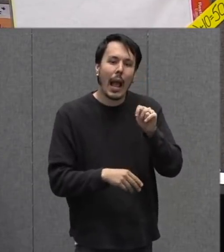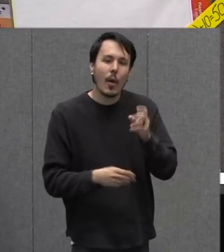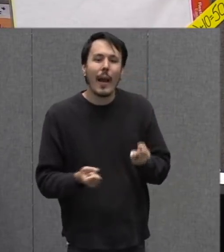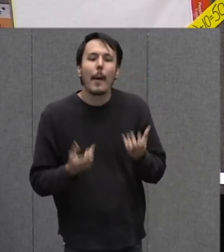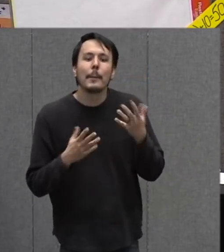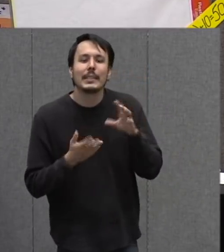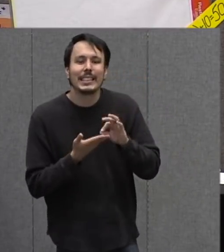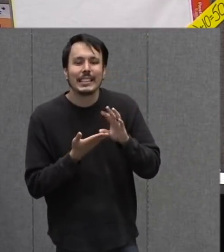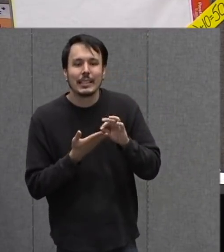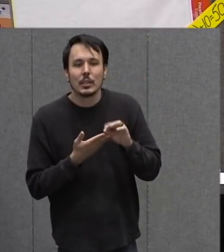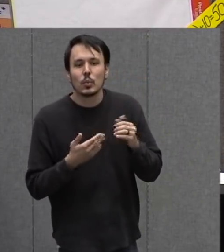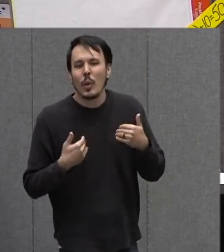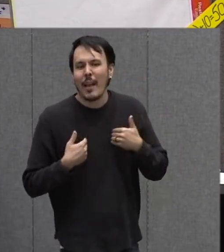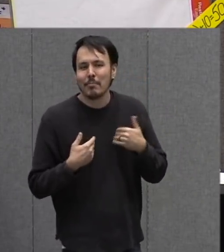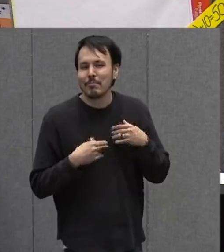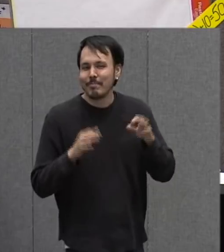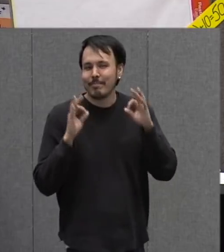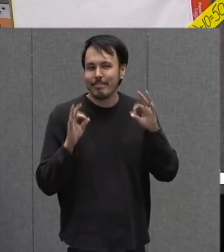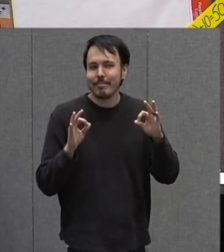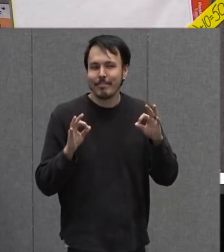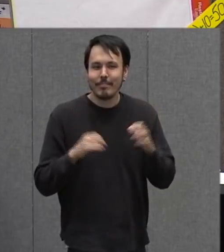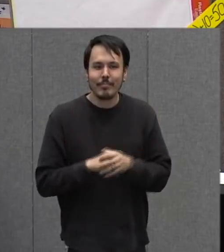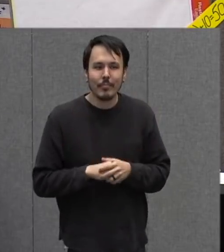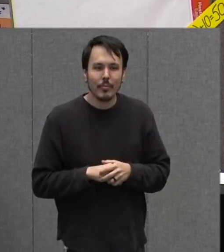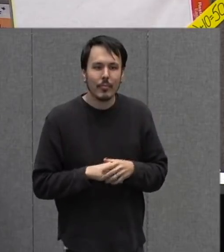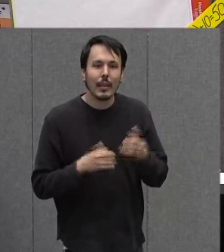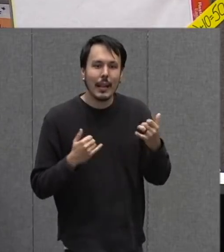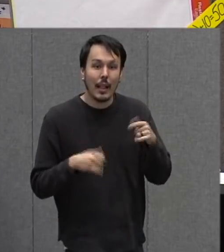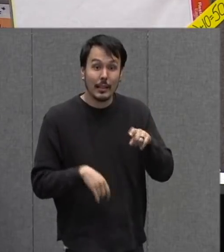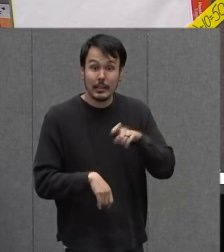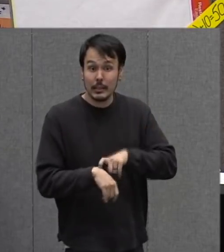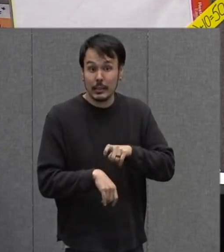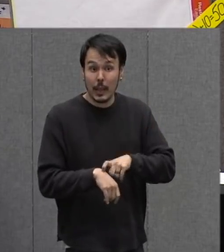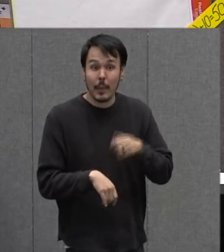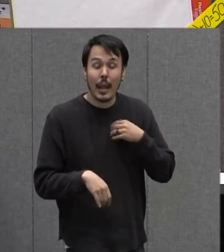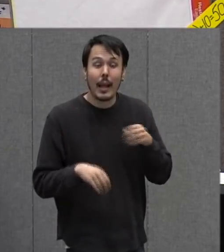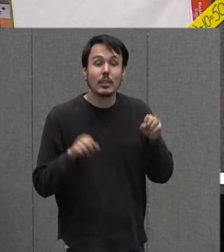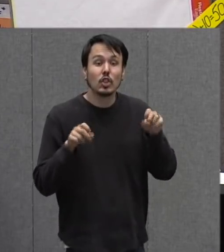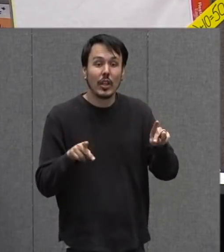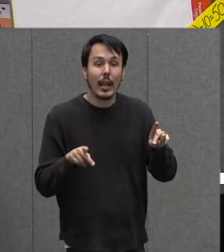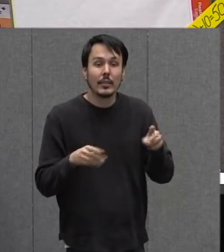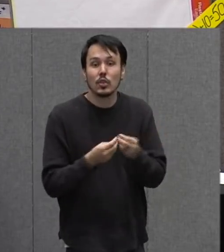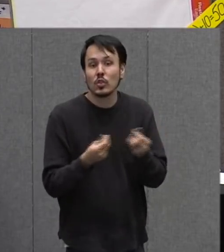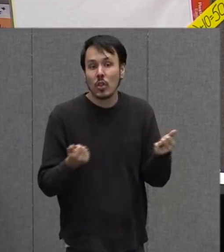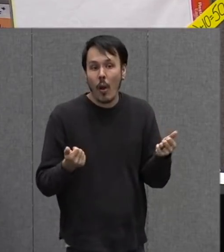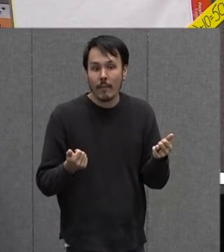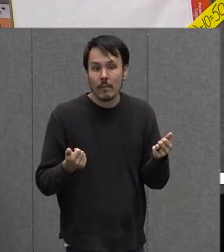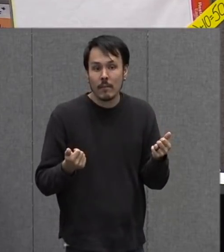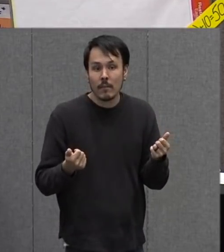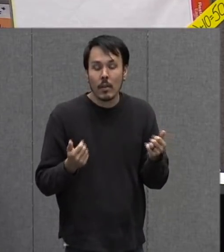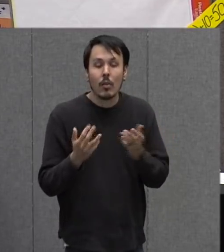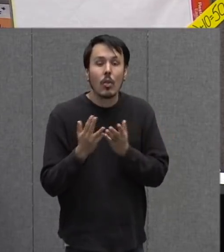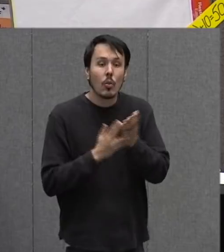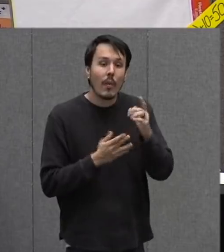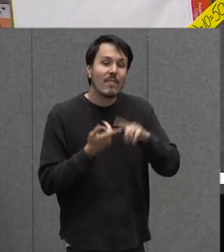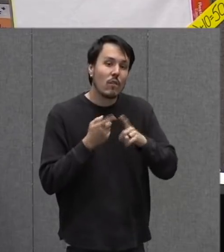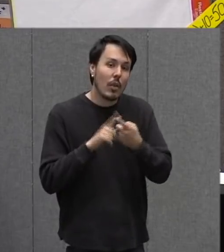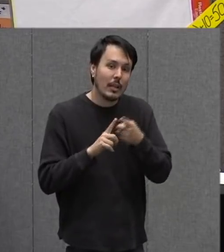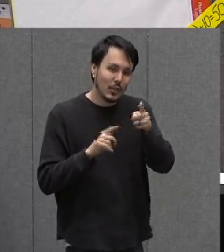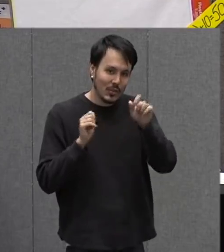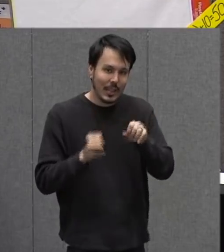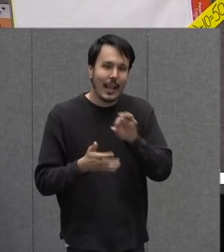have. All right, you guys, so this time we had a chance to solve and problem solve through Friends You Can Count